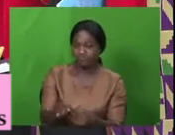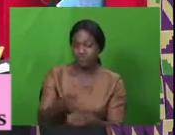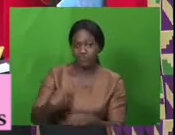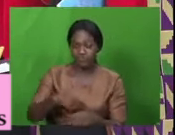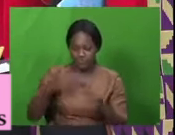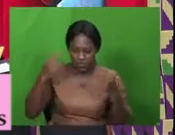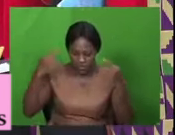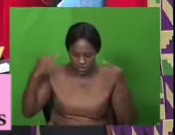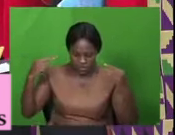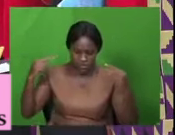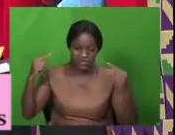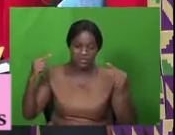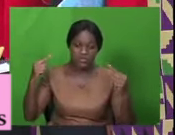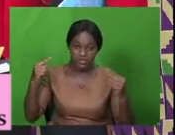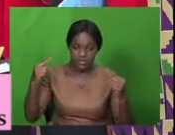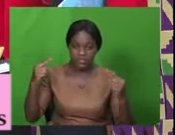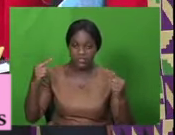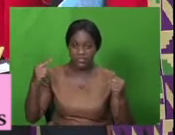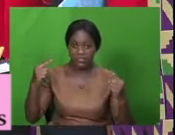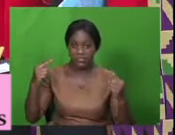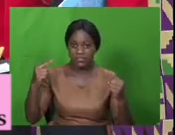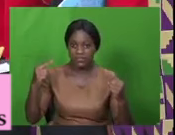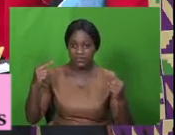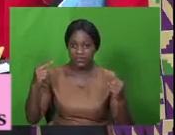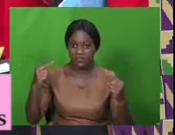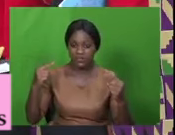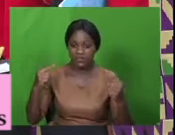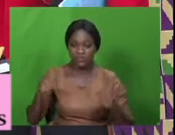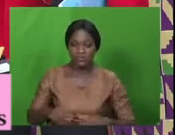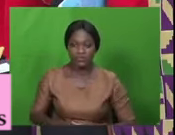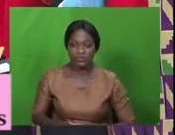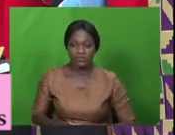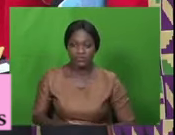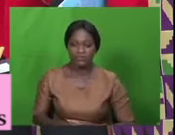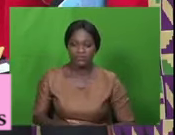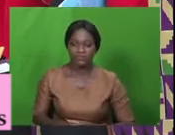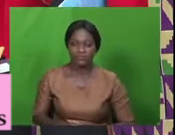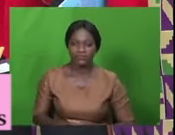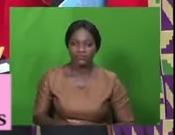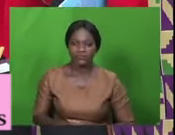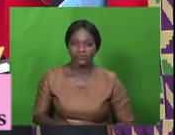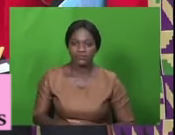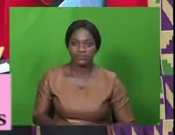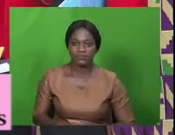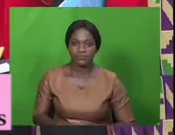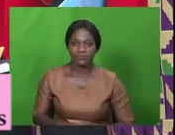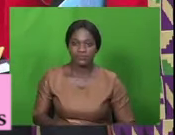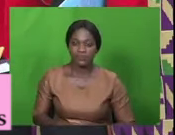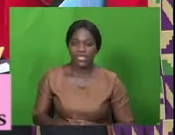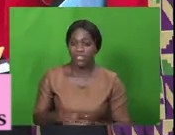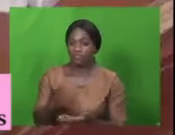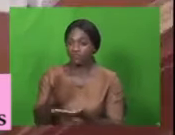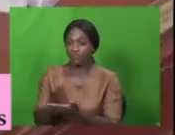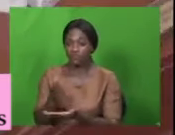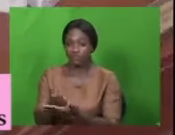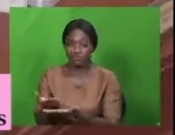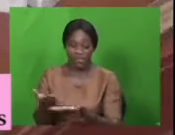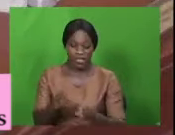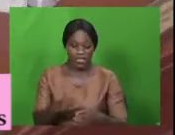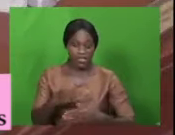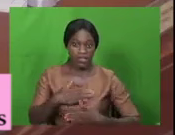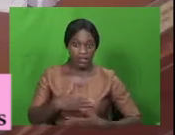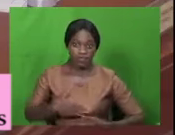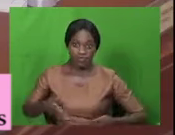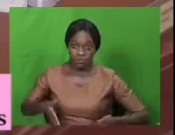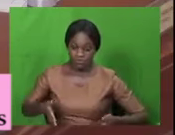by defying the doomsday predictions about the inevitability of dead bodies on our streets. I'm